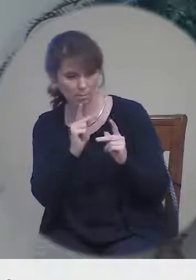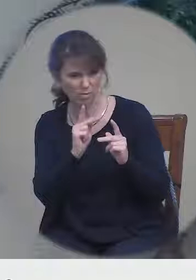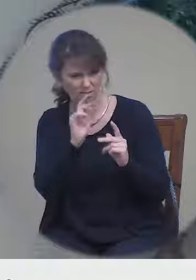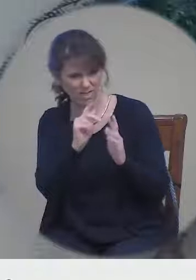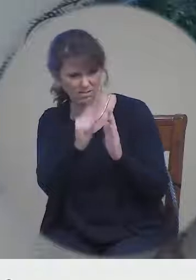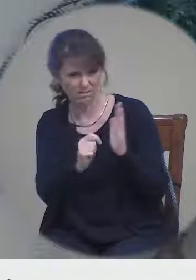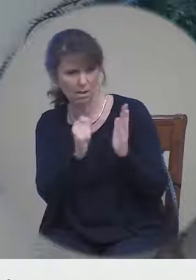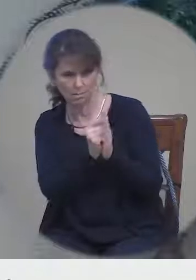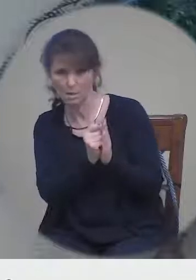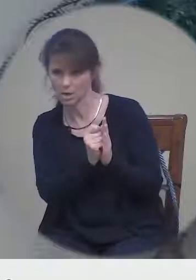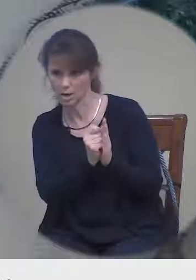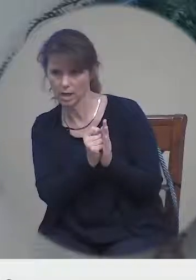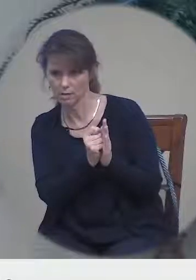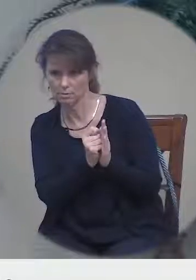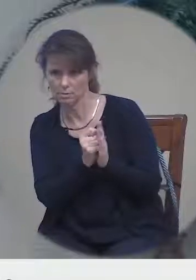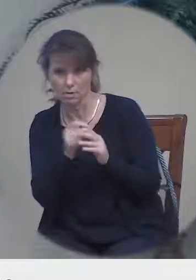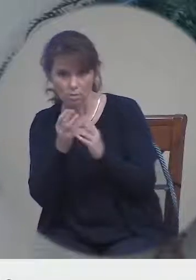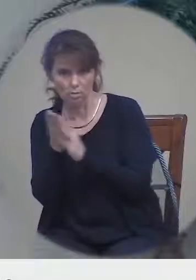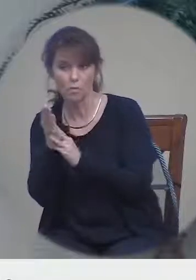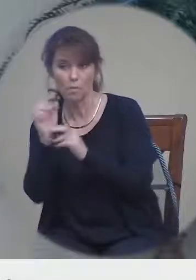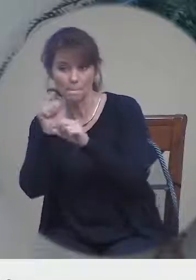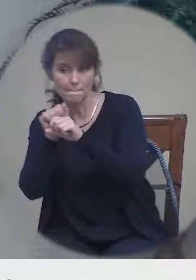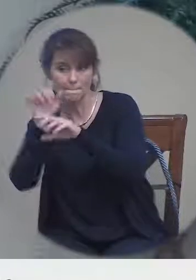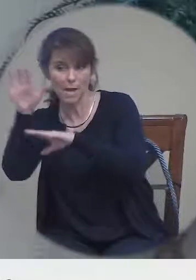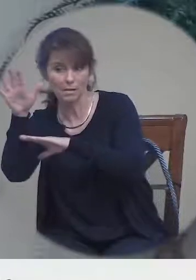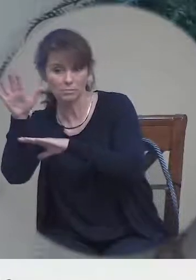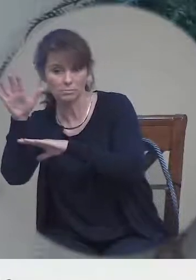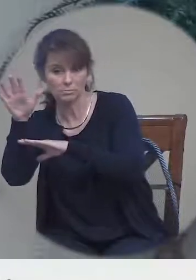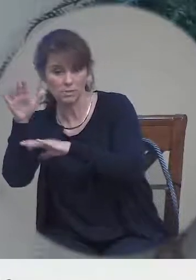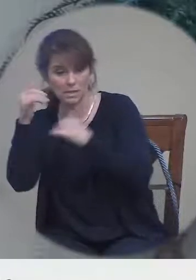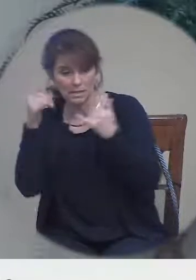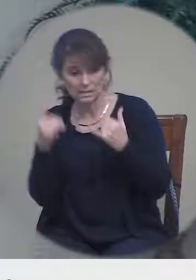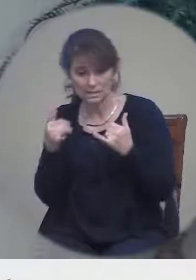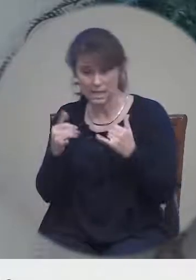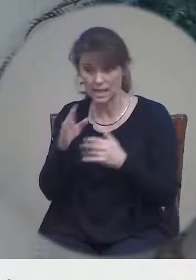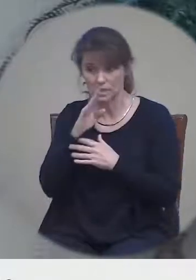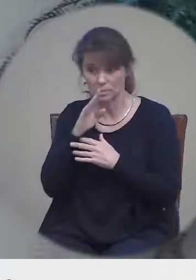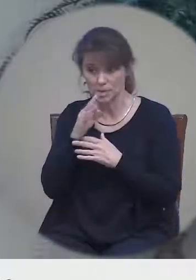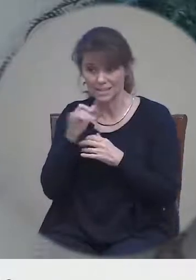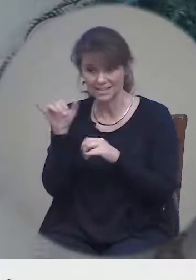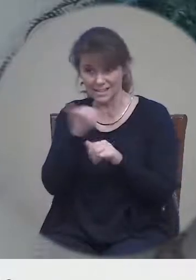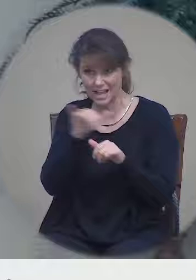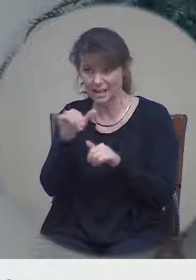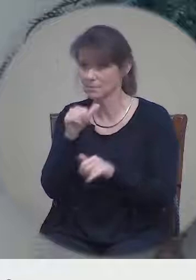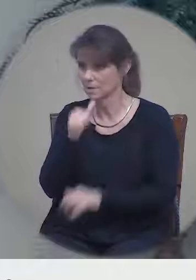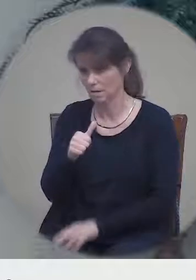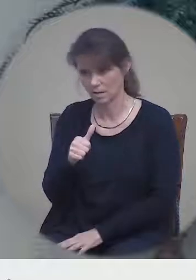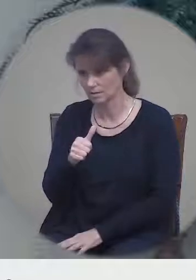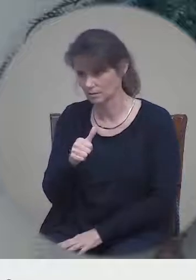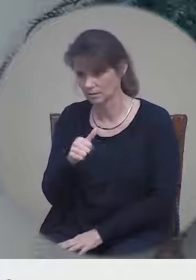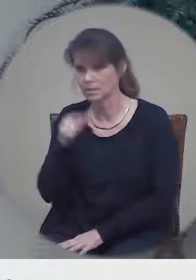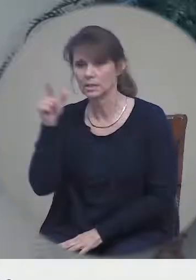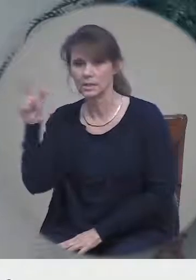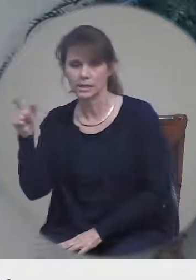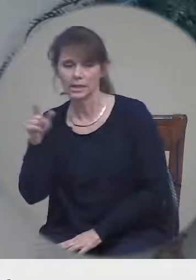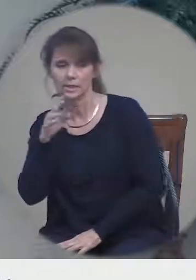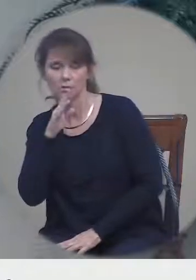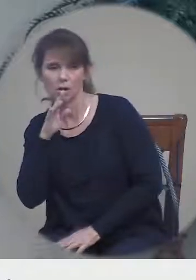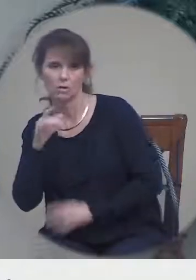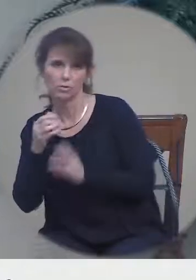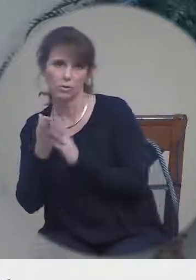Sinai. In fact, he doesn't speak to us that way now. Today, he speaks to us through grace, through